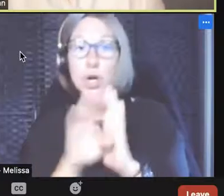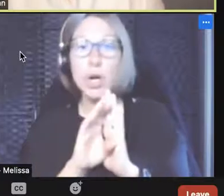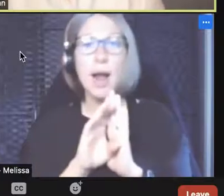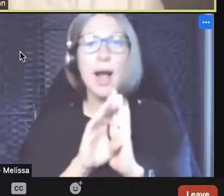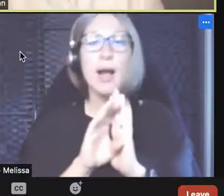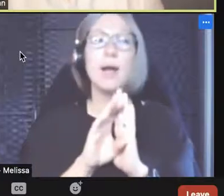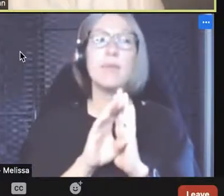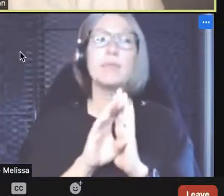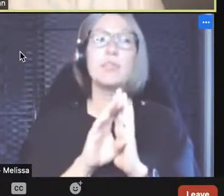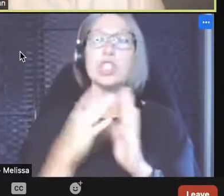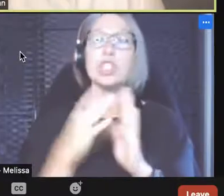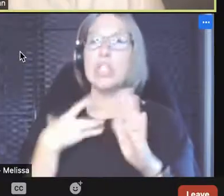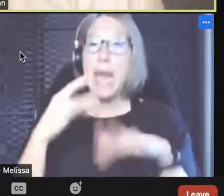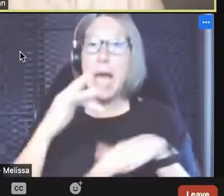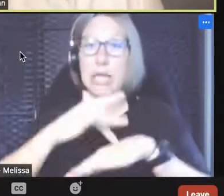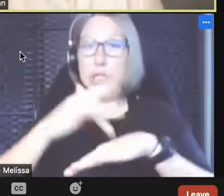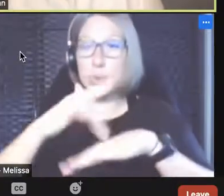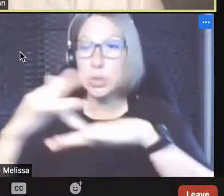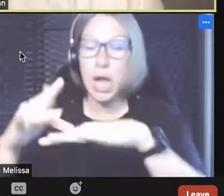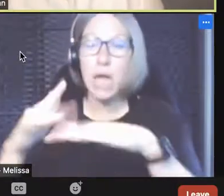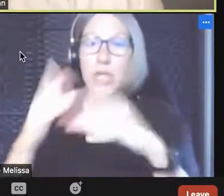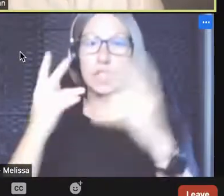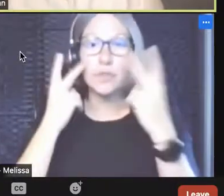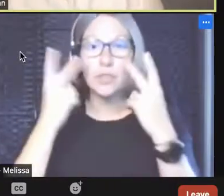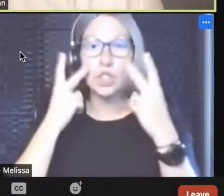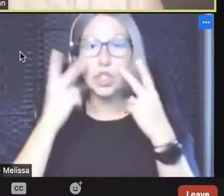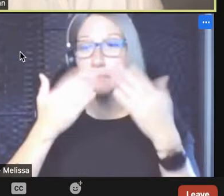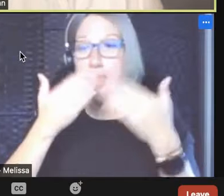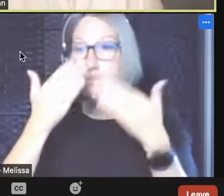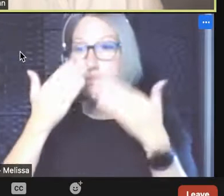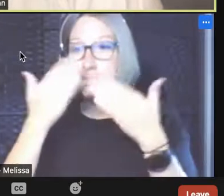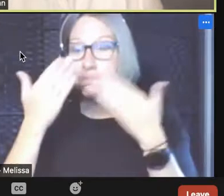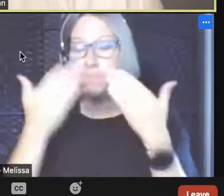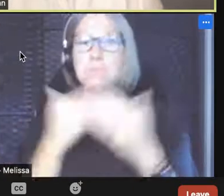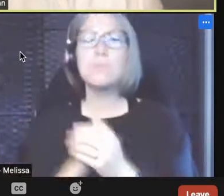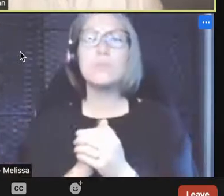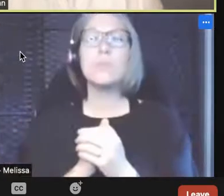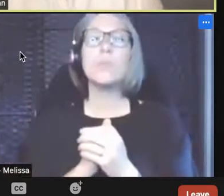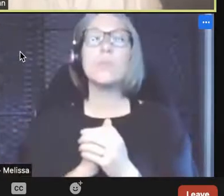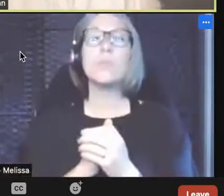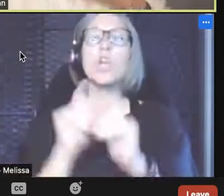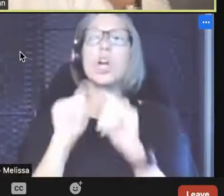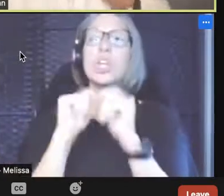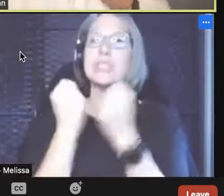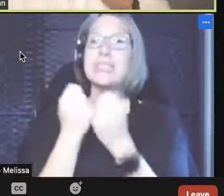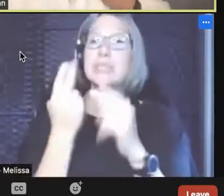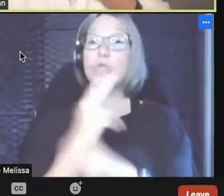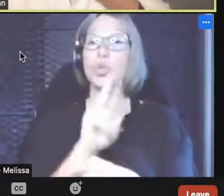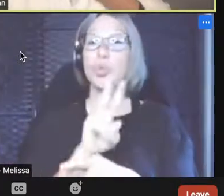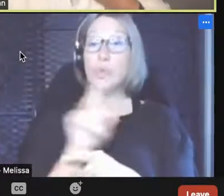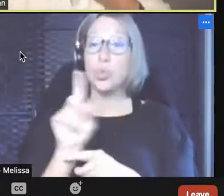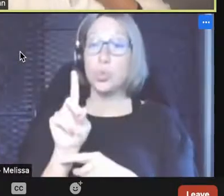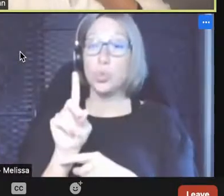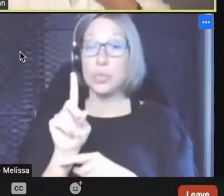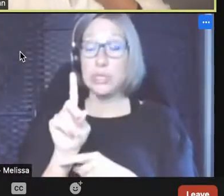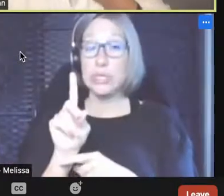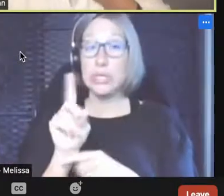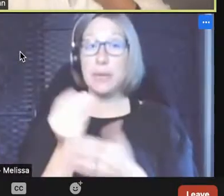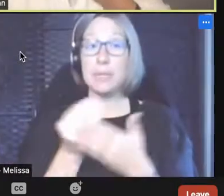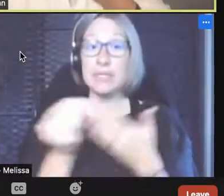items tactually, visually, and to smell them. Her team's using 2D materials, letters and words, abstract